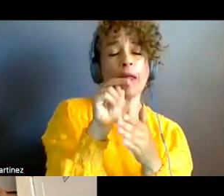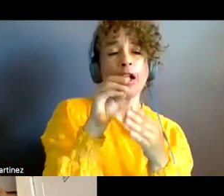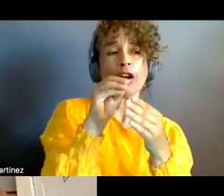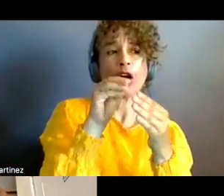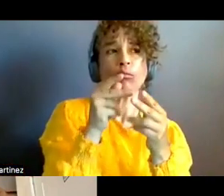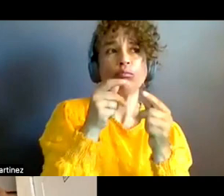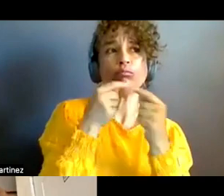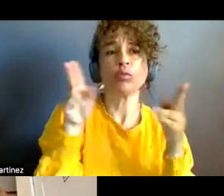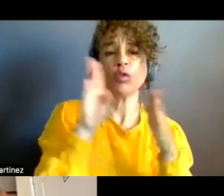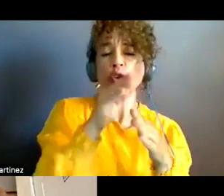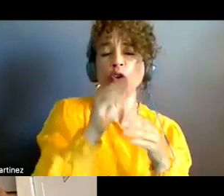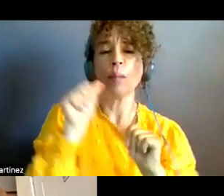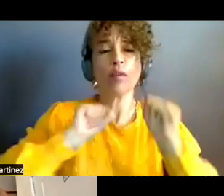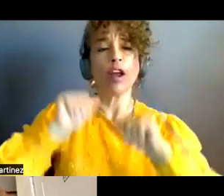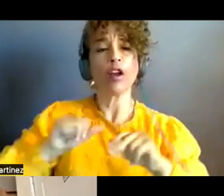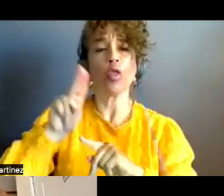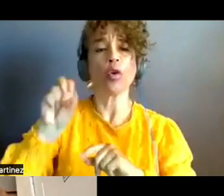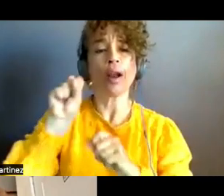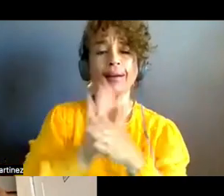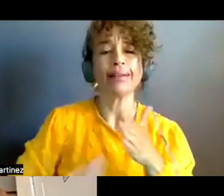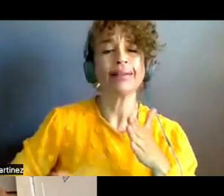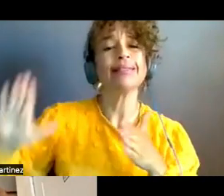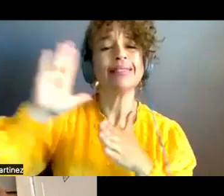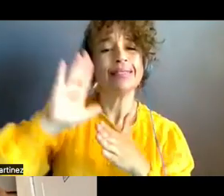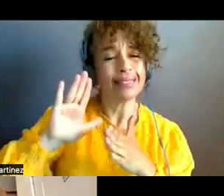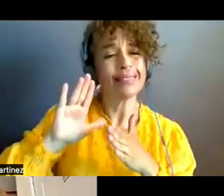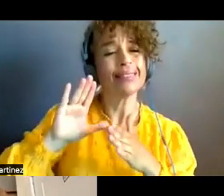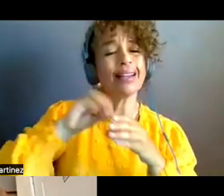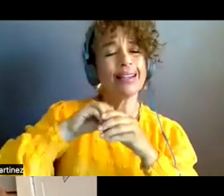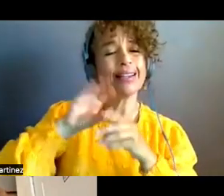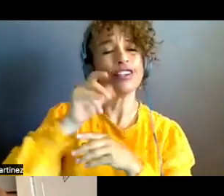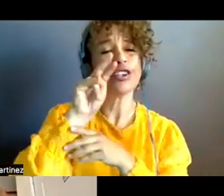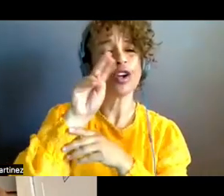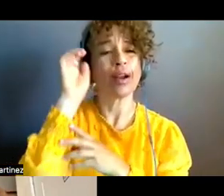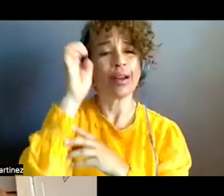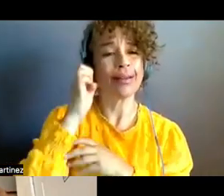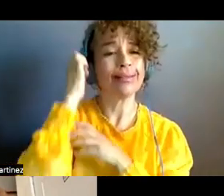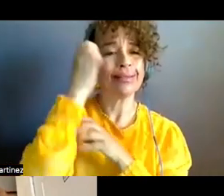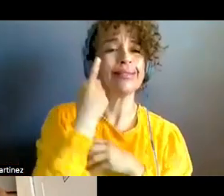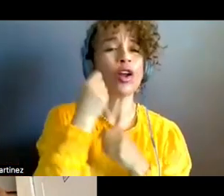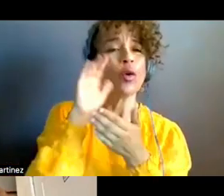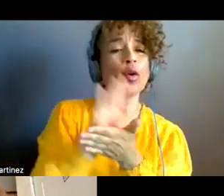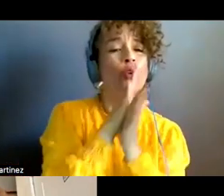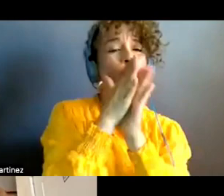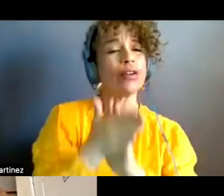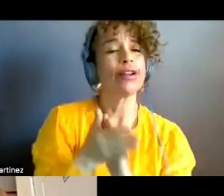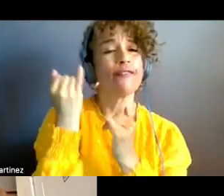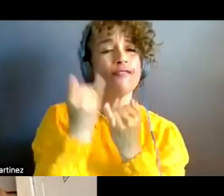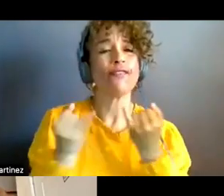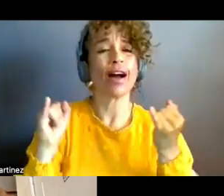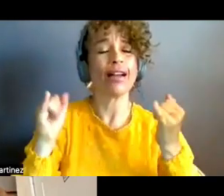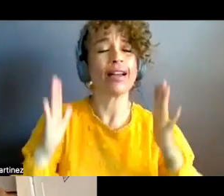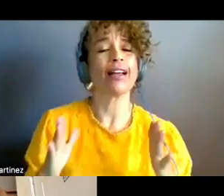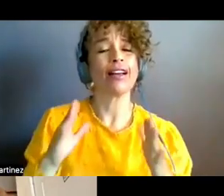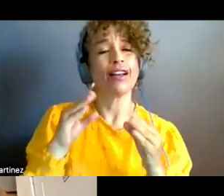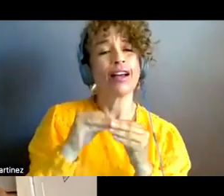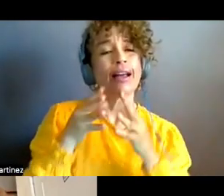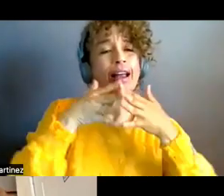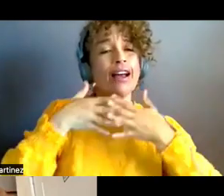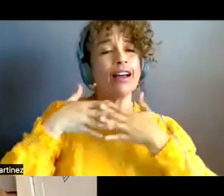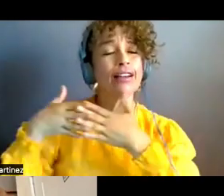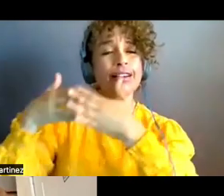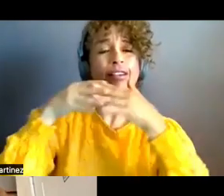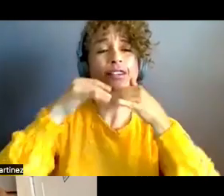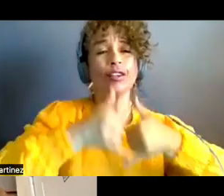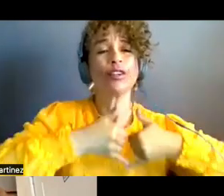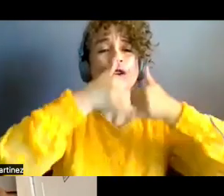flautist, performing throughout the United States, Europe, and China. He recently became a finalist in the American Prize